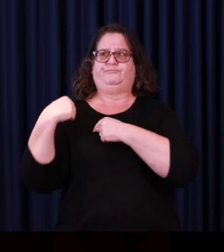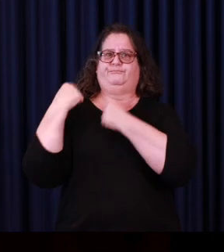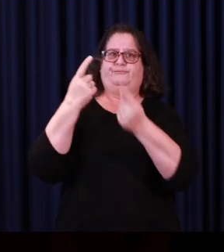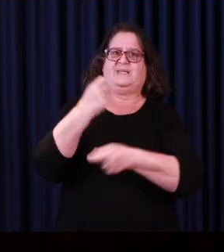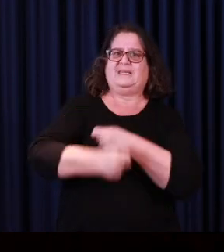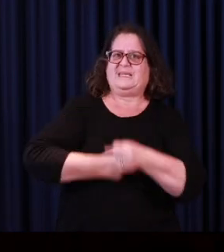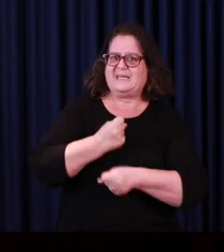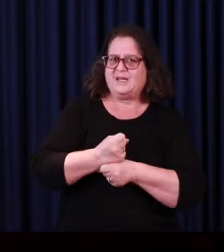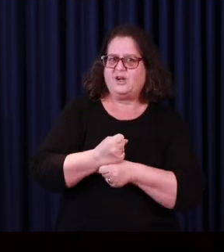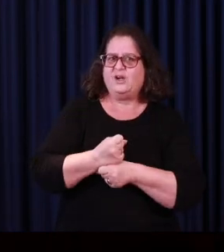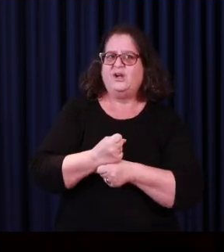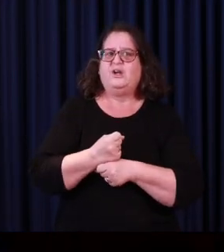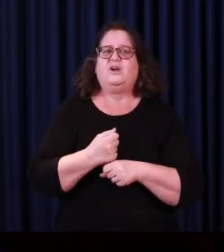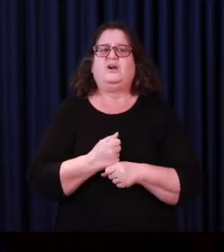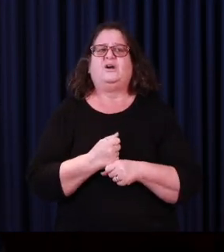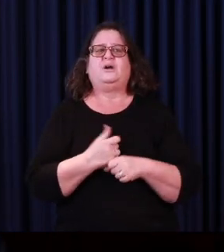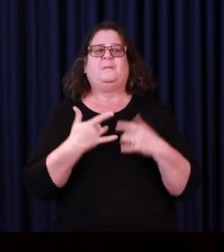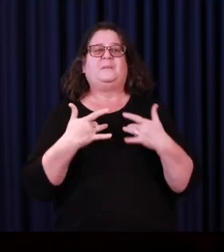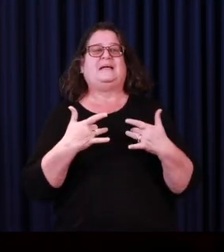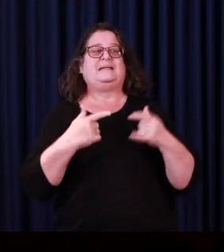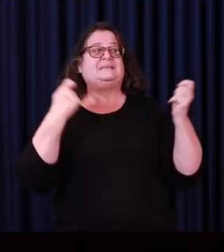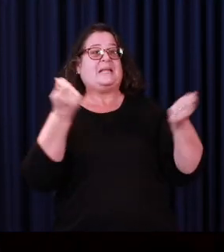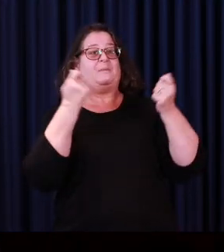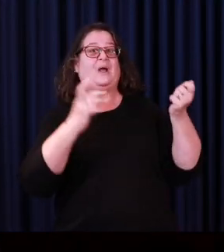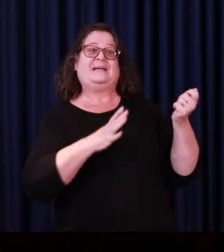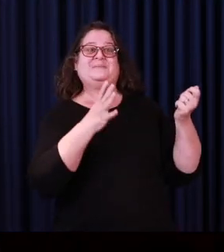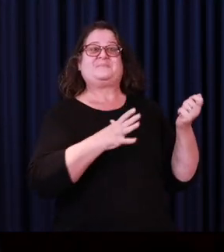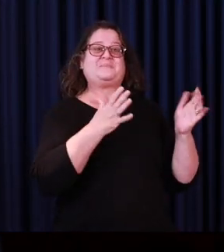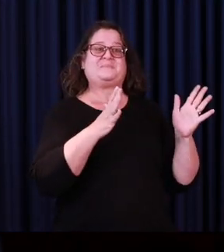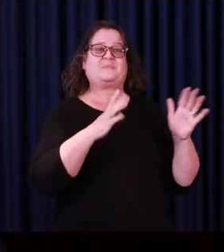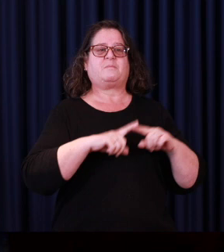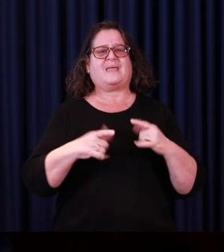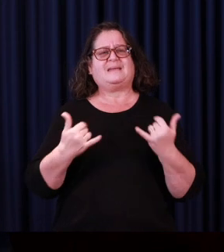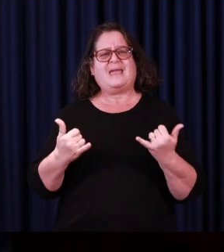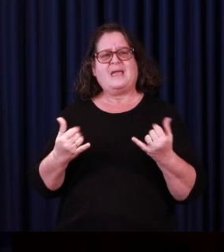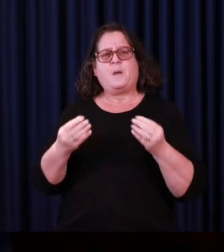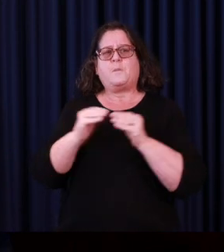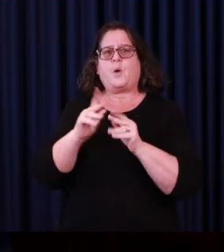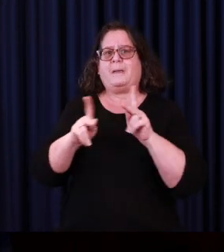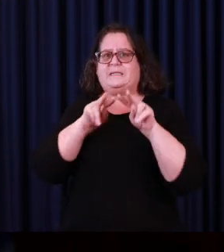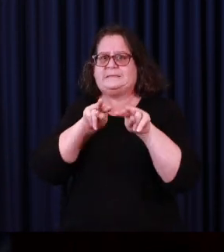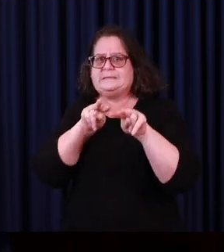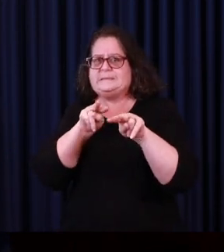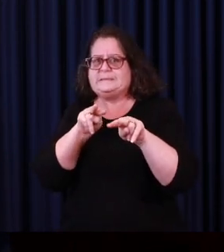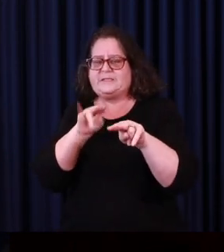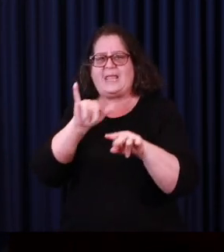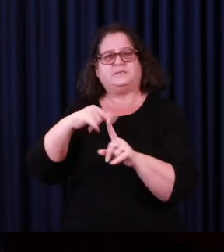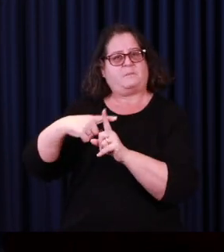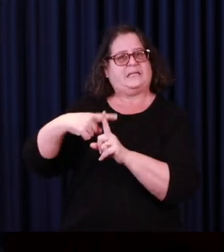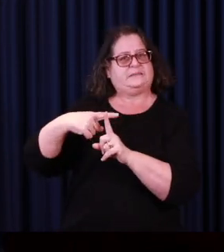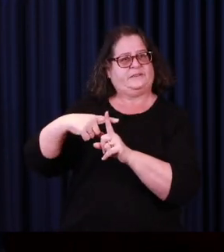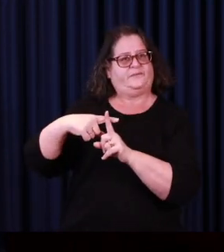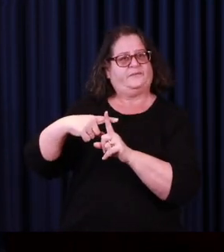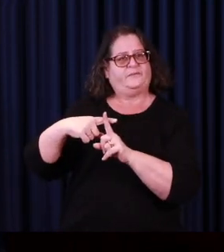in ceremony, we've gained in citizen engagement. And I'm glad to have so many Arizonans listening because there's